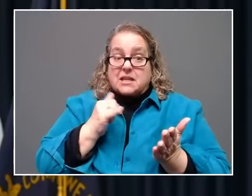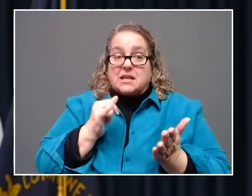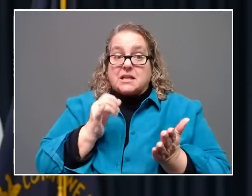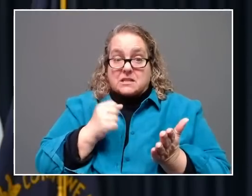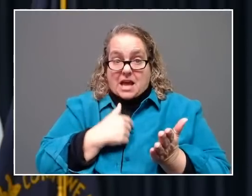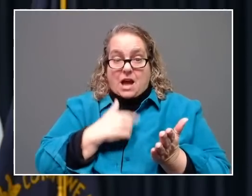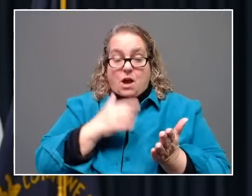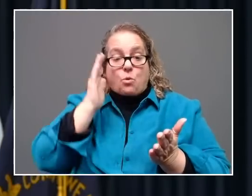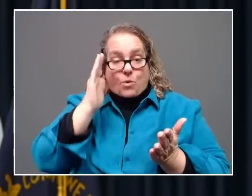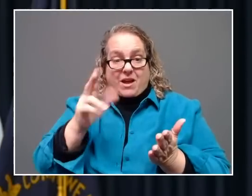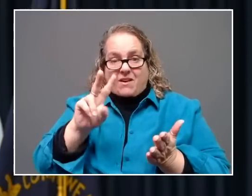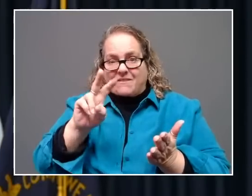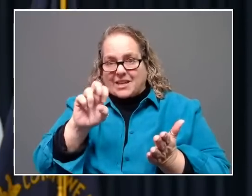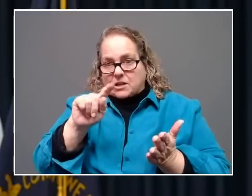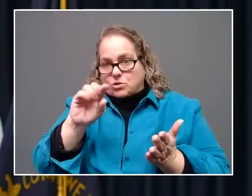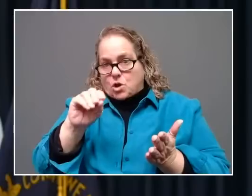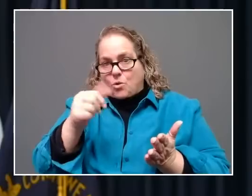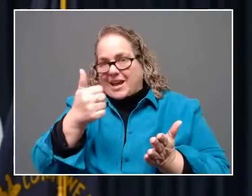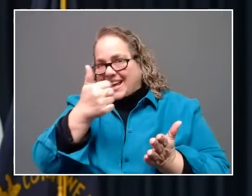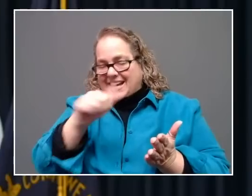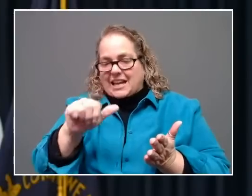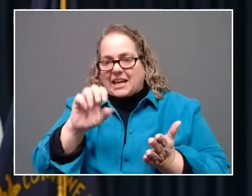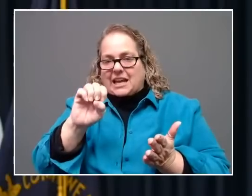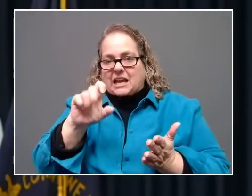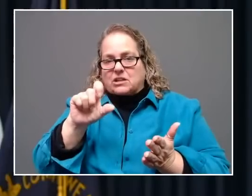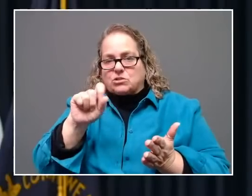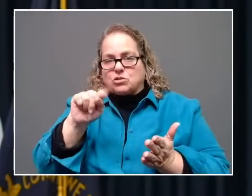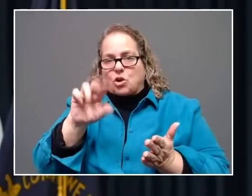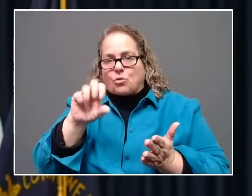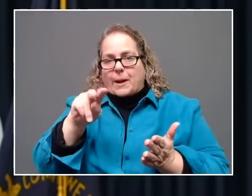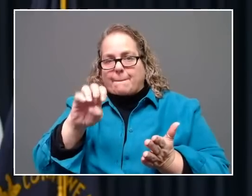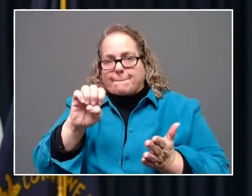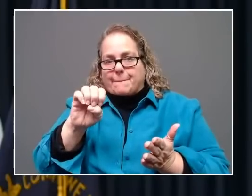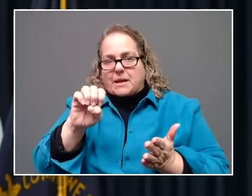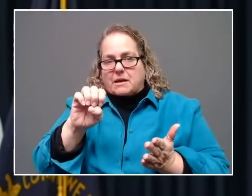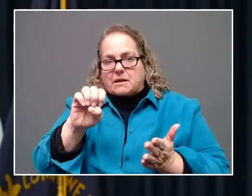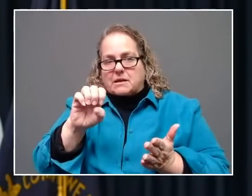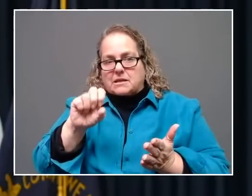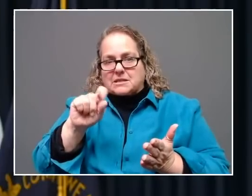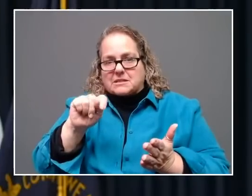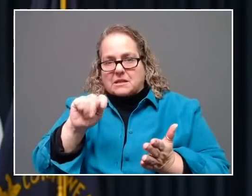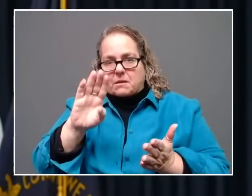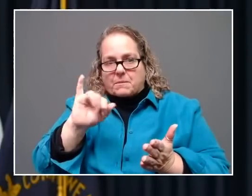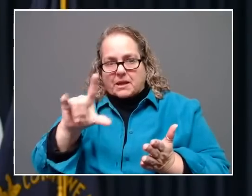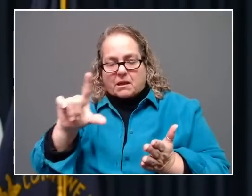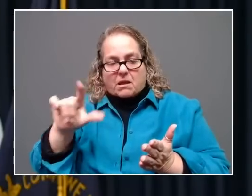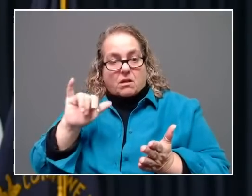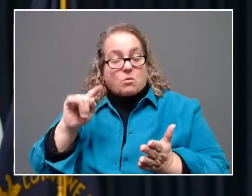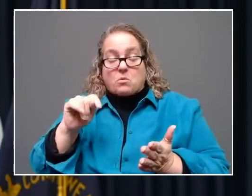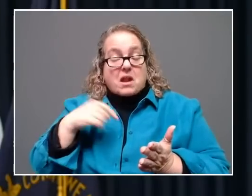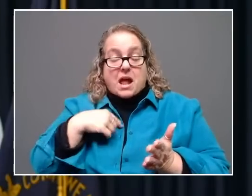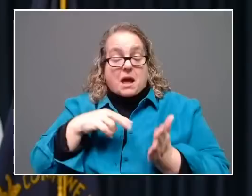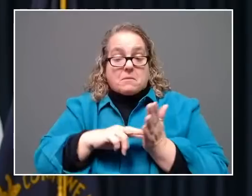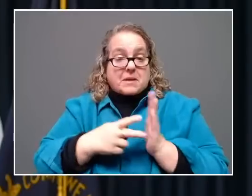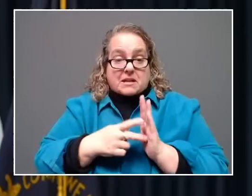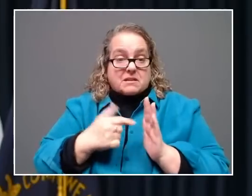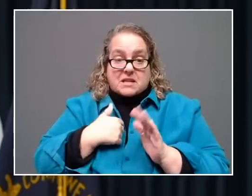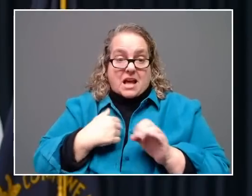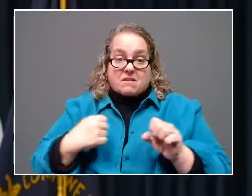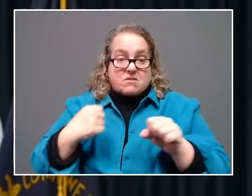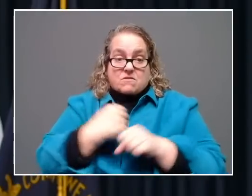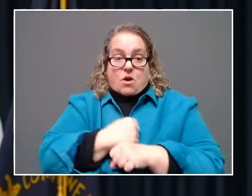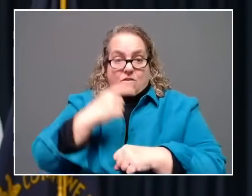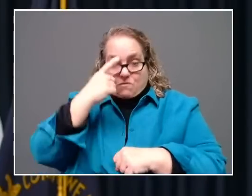veto any extremist bill. And by that, I mean, I've fought for justice